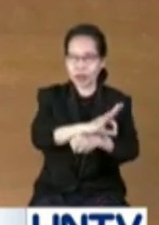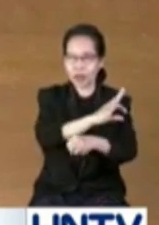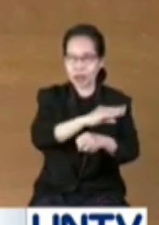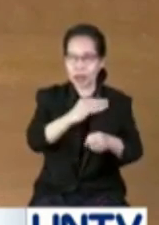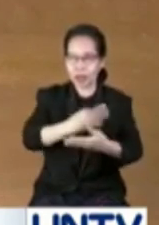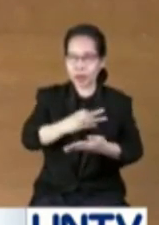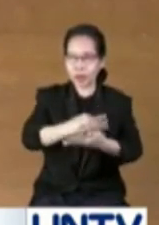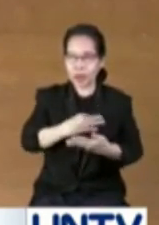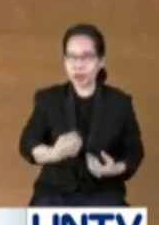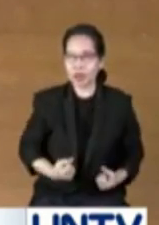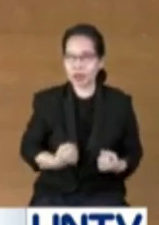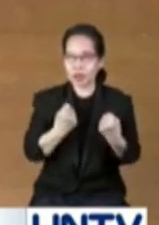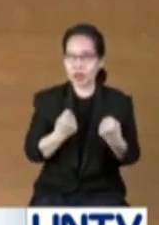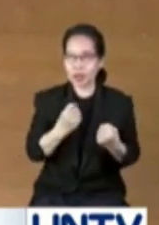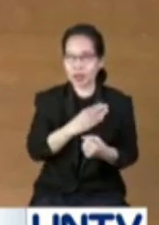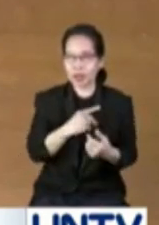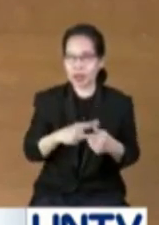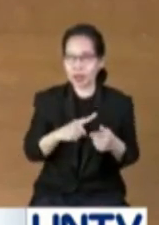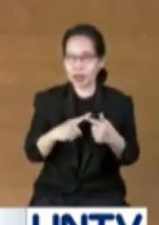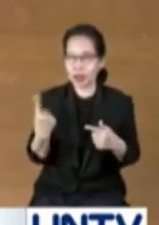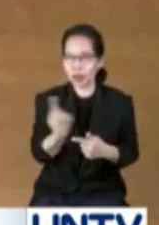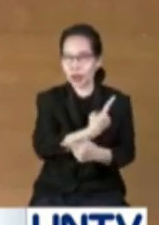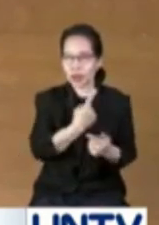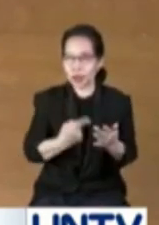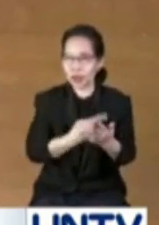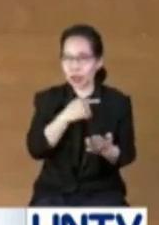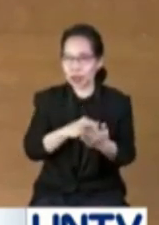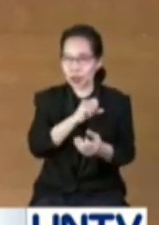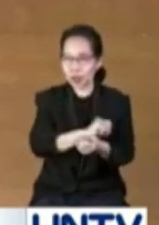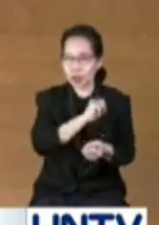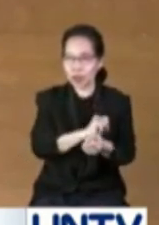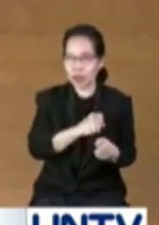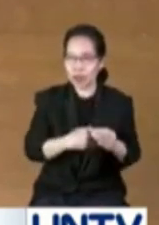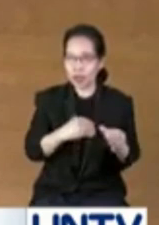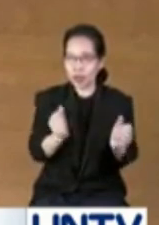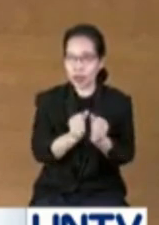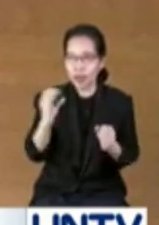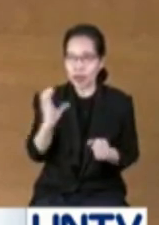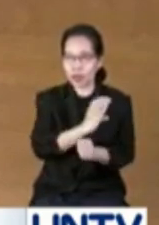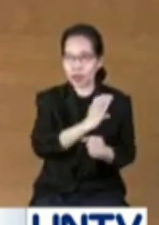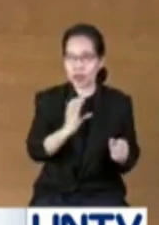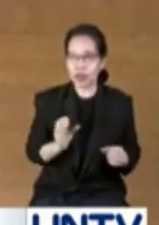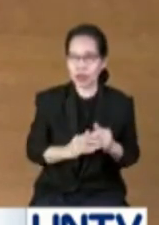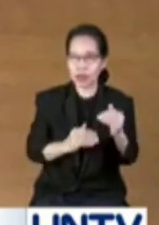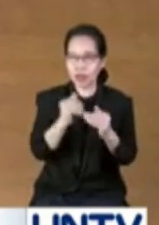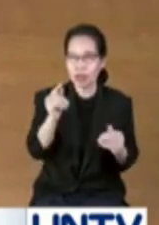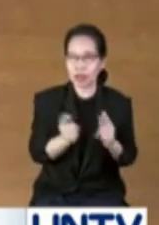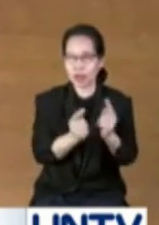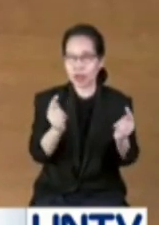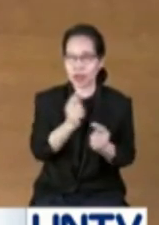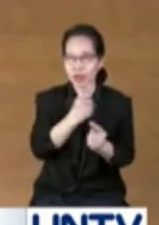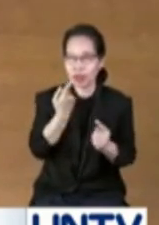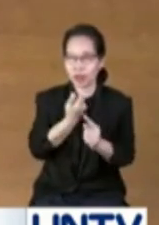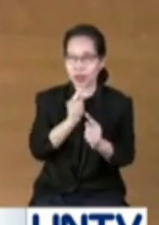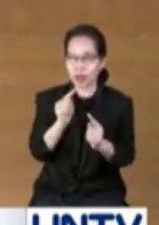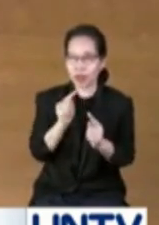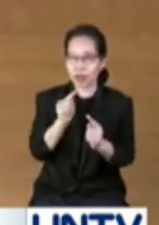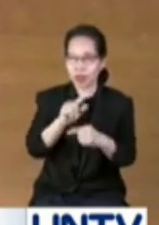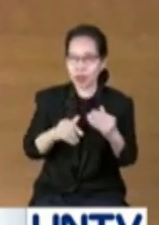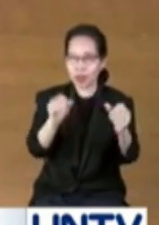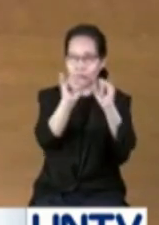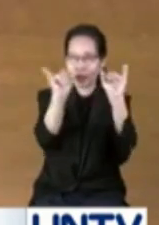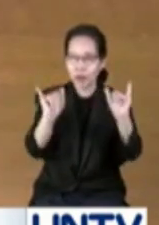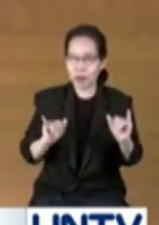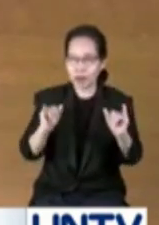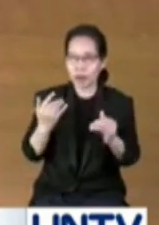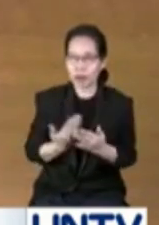sustainable. We are once again working closely with Congress to ease the transition from the old system to the new one, so